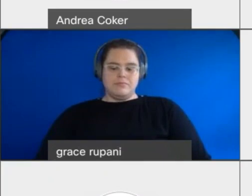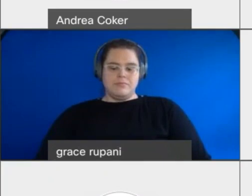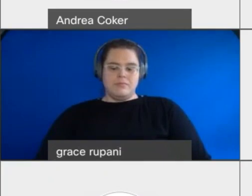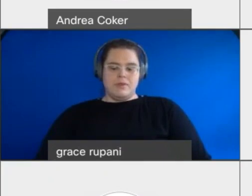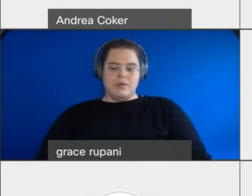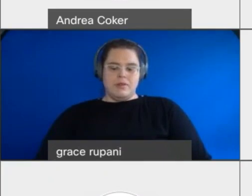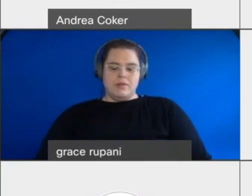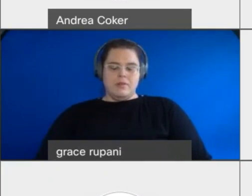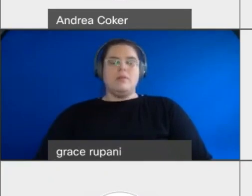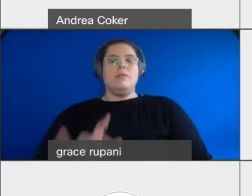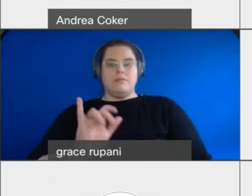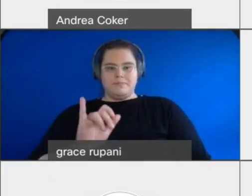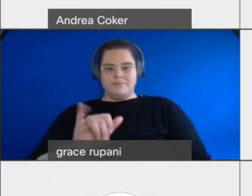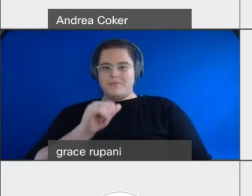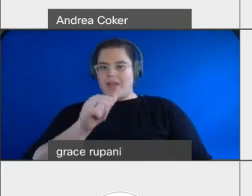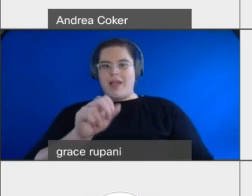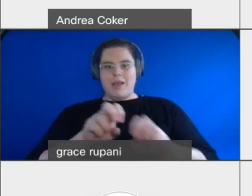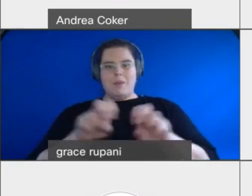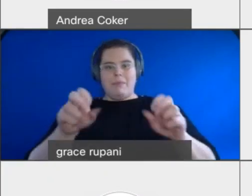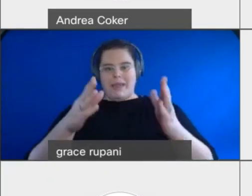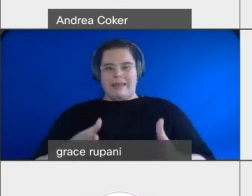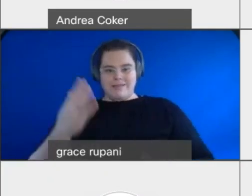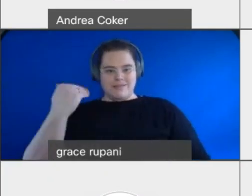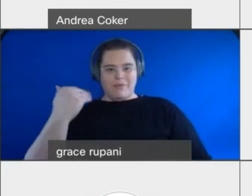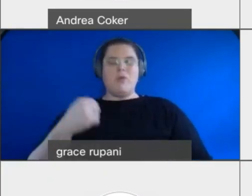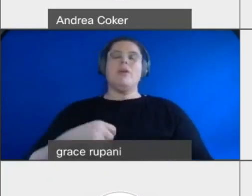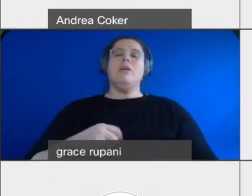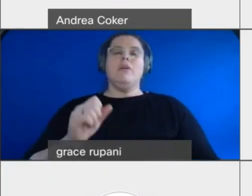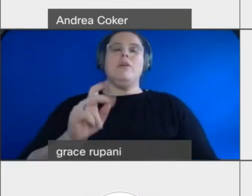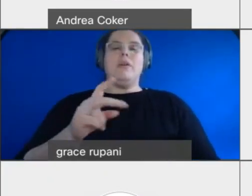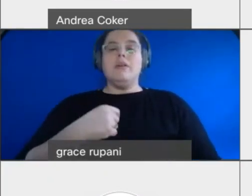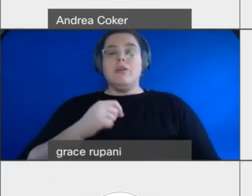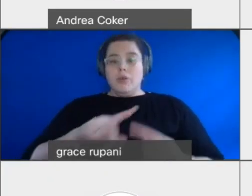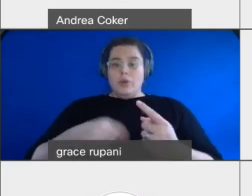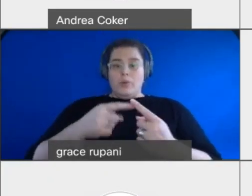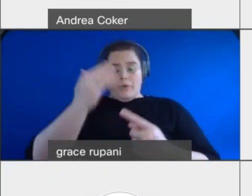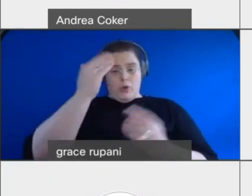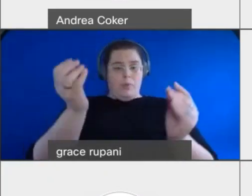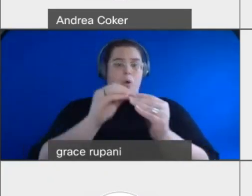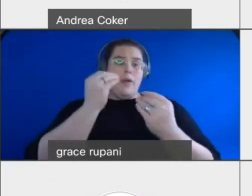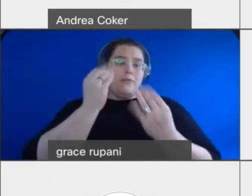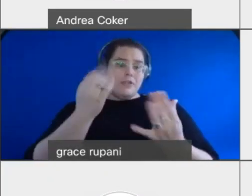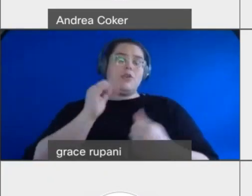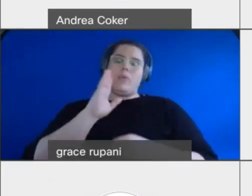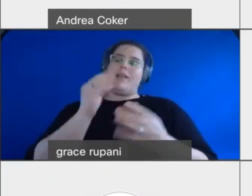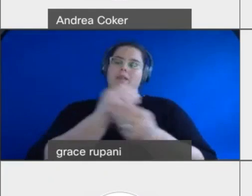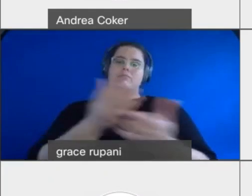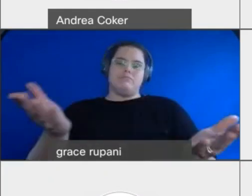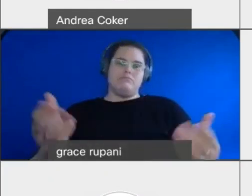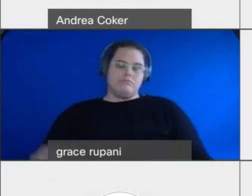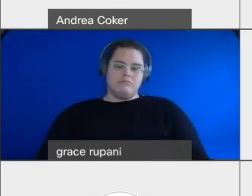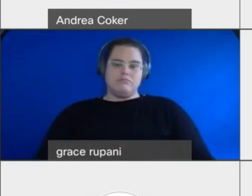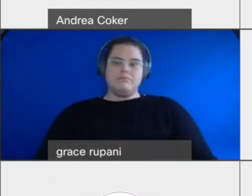I don't see Jared in the panelists anymore. As we know more information about stimulus checks, we will provide that information.